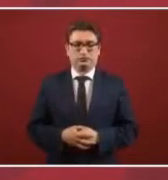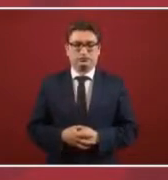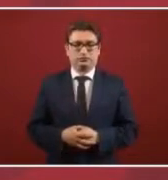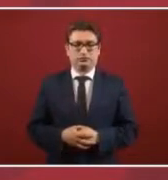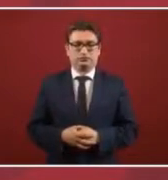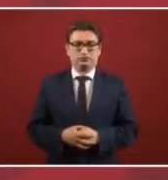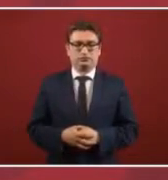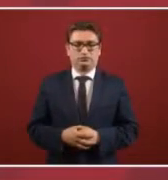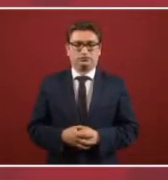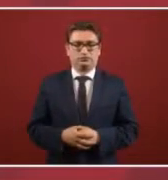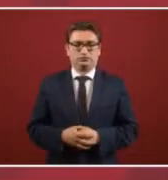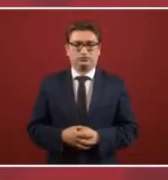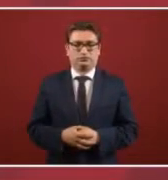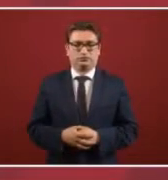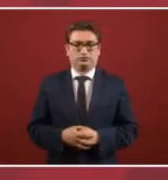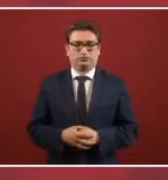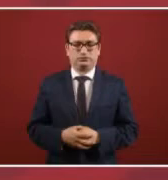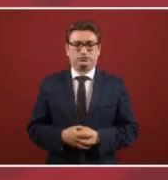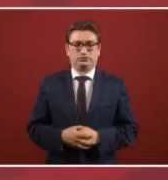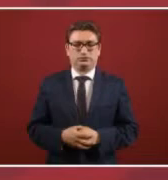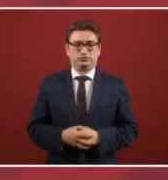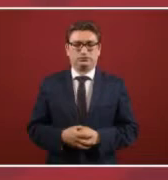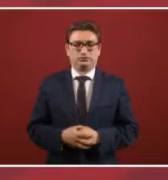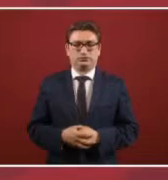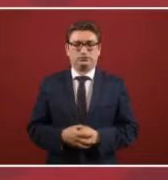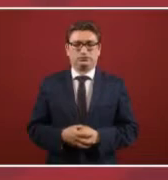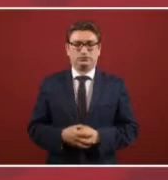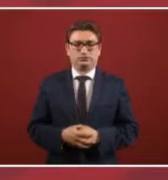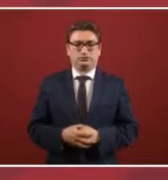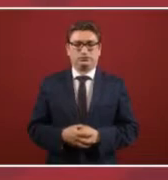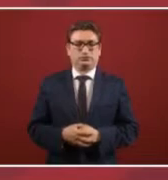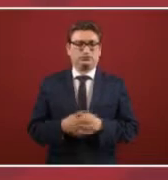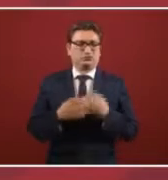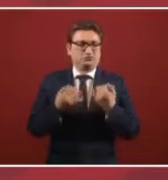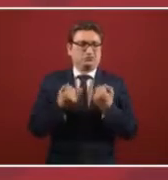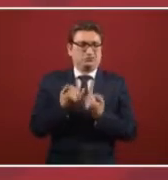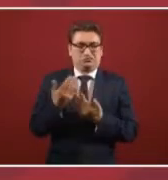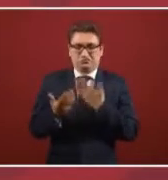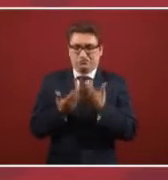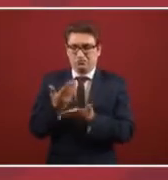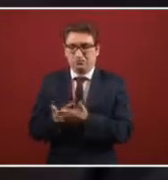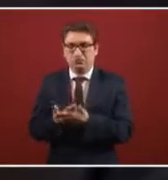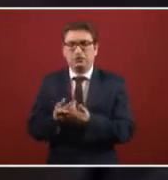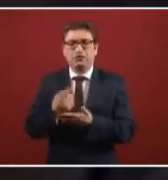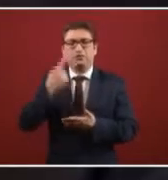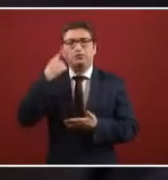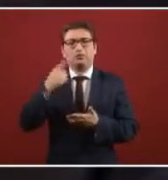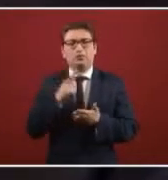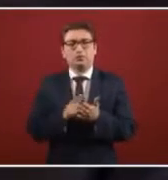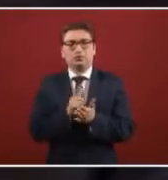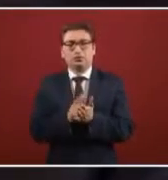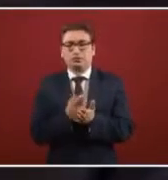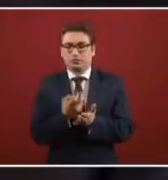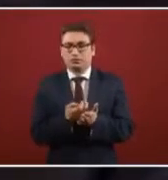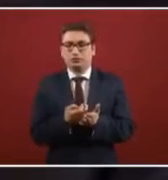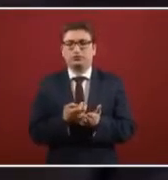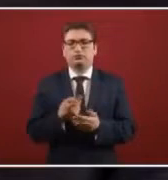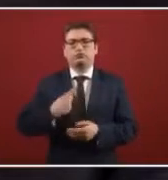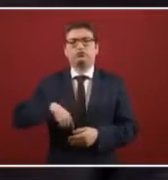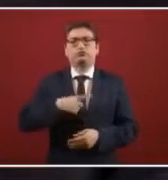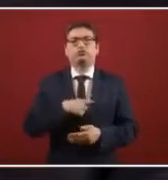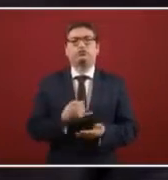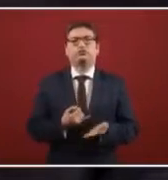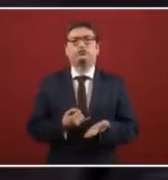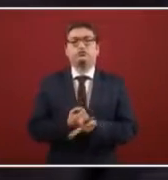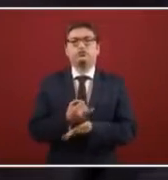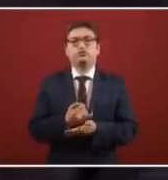Inclusive or the general estaba attorney general. la propuesta de ley, They even proposed a law, decidimos and we